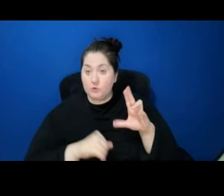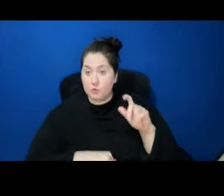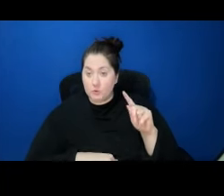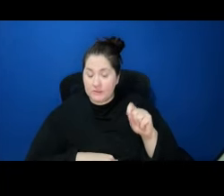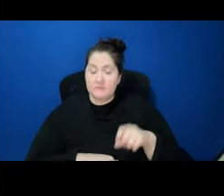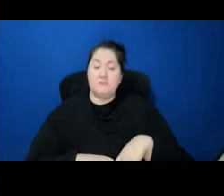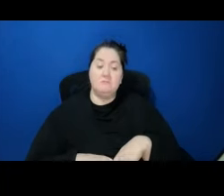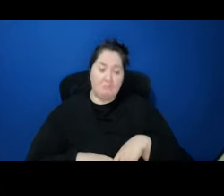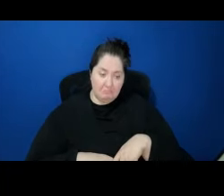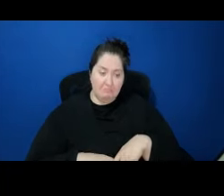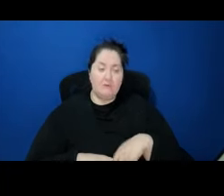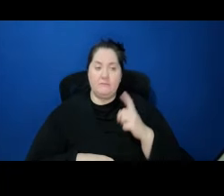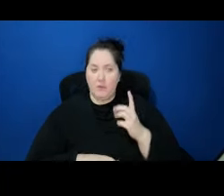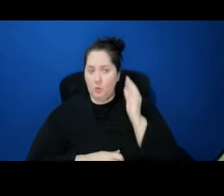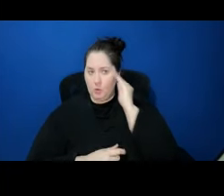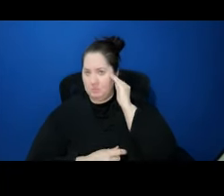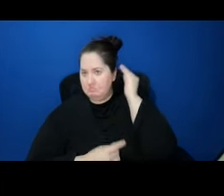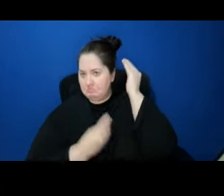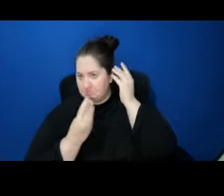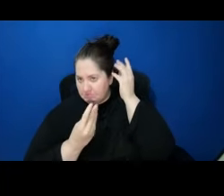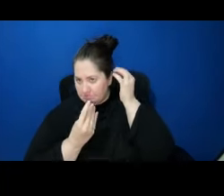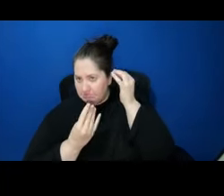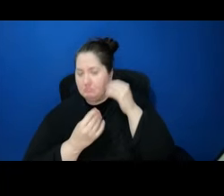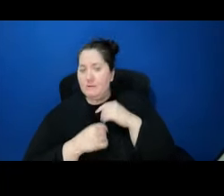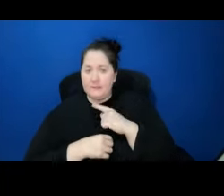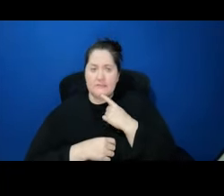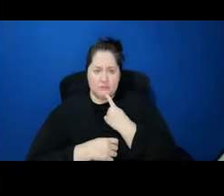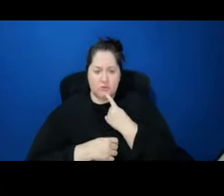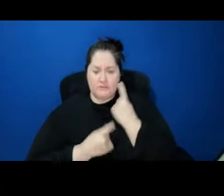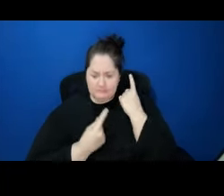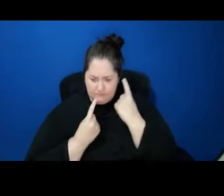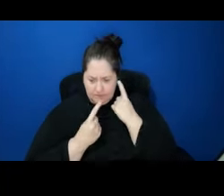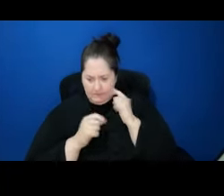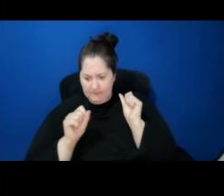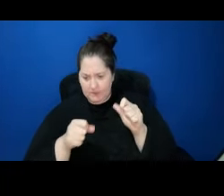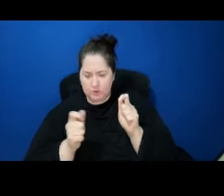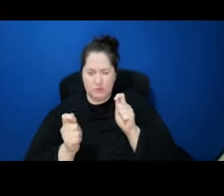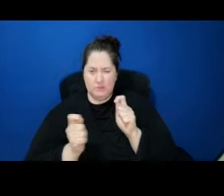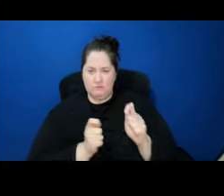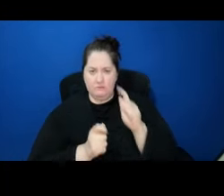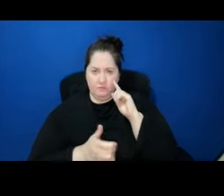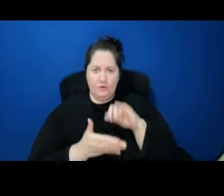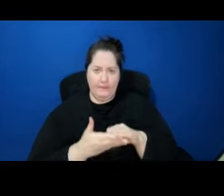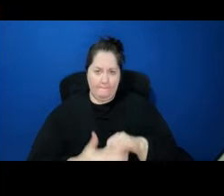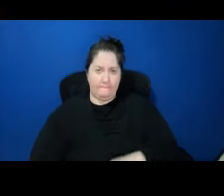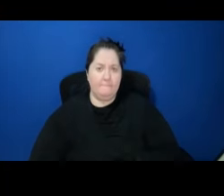that's something that we're taking very seriously and looking at some potential adjustments.